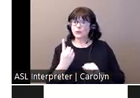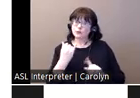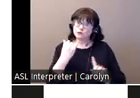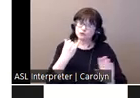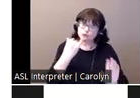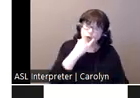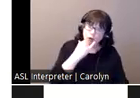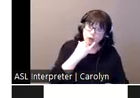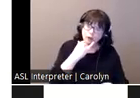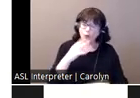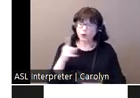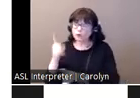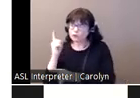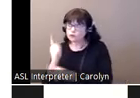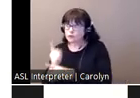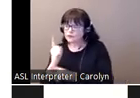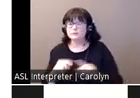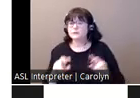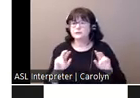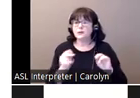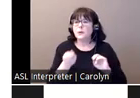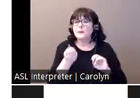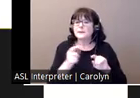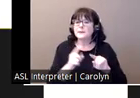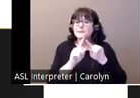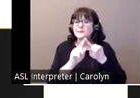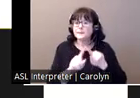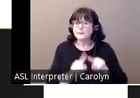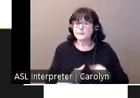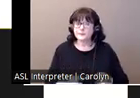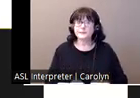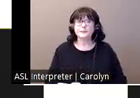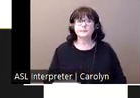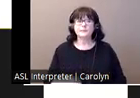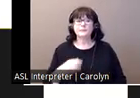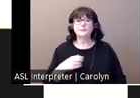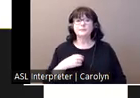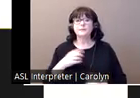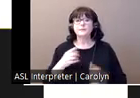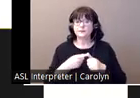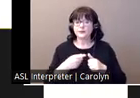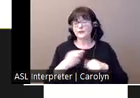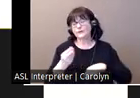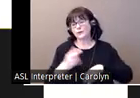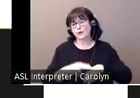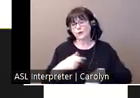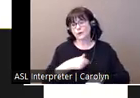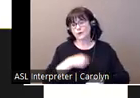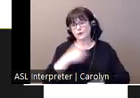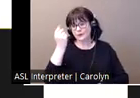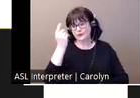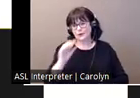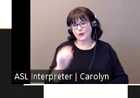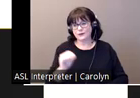different. And I'll tell you about each organization very briefly so you understand their context. Of course, we understand the context of the